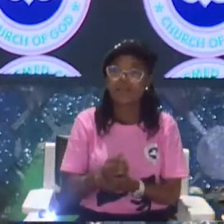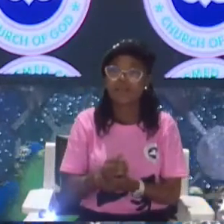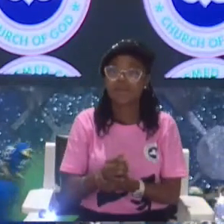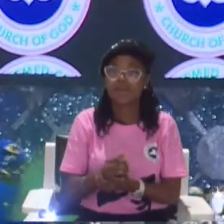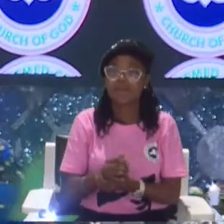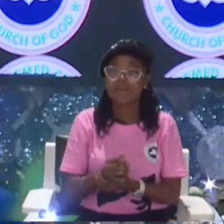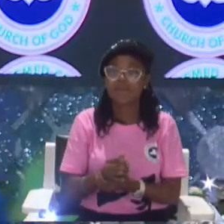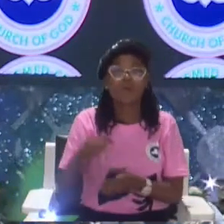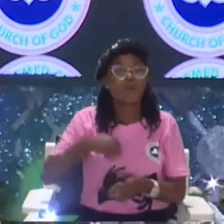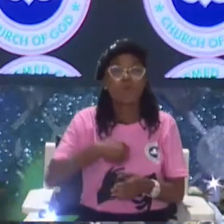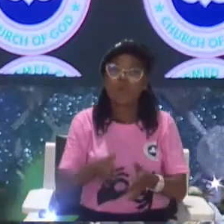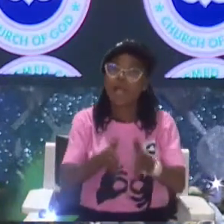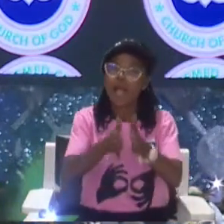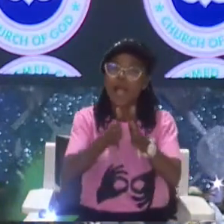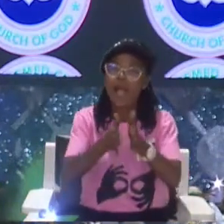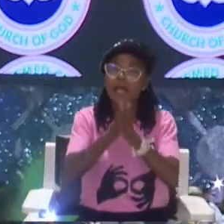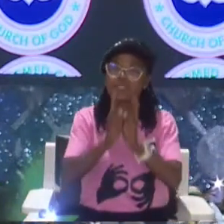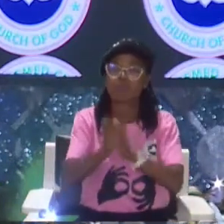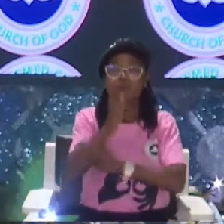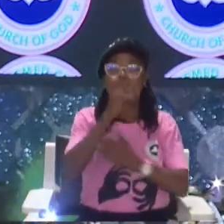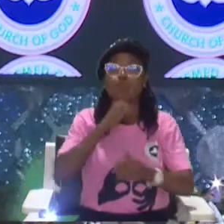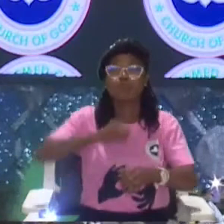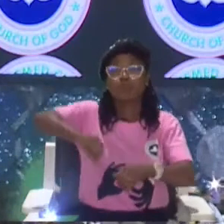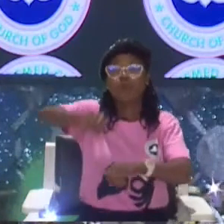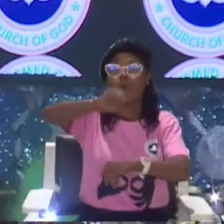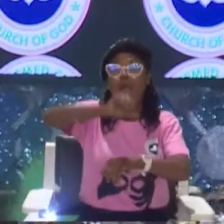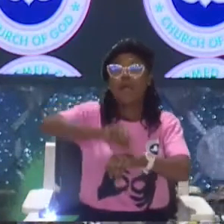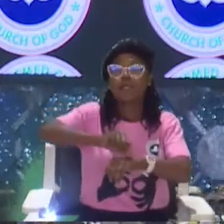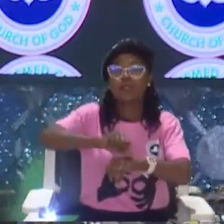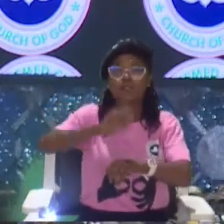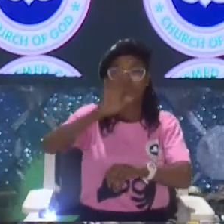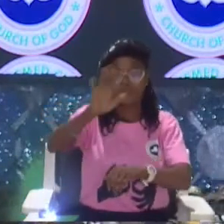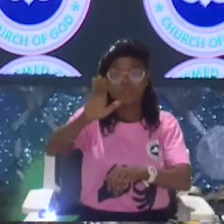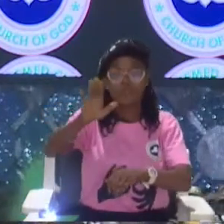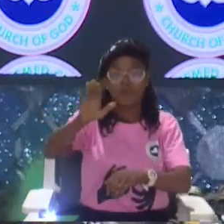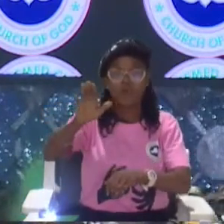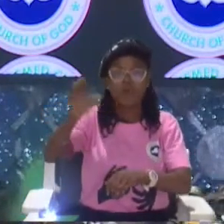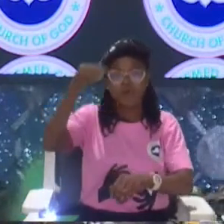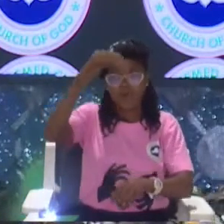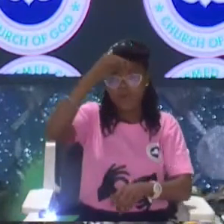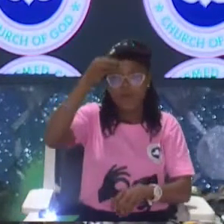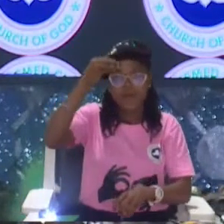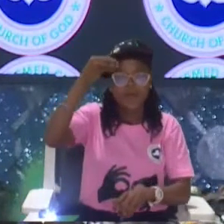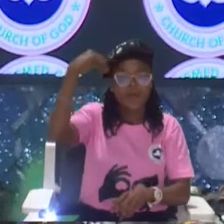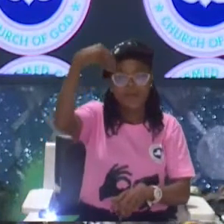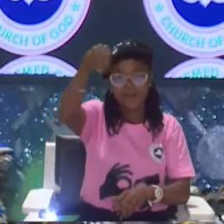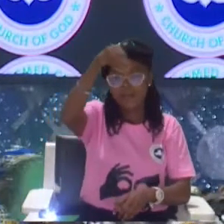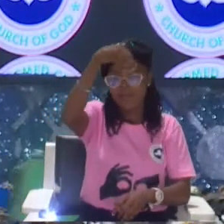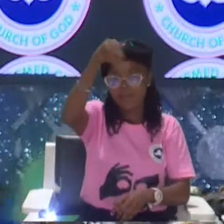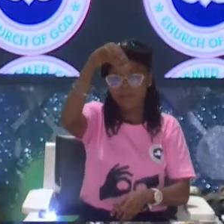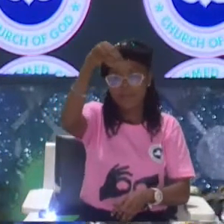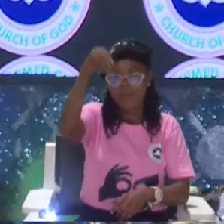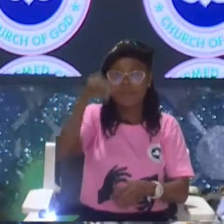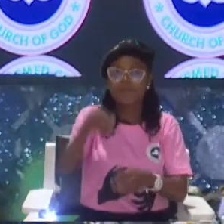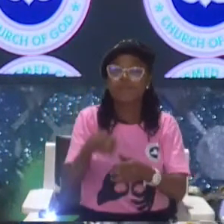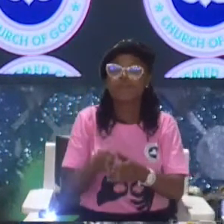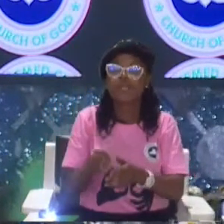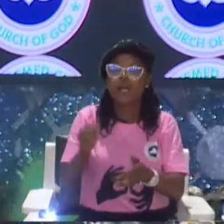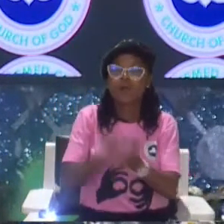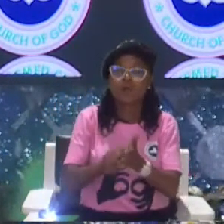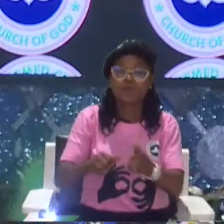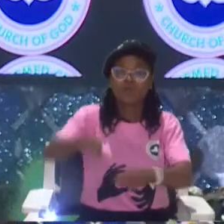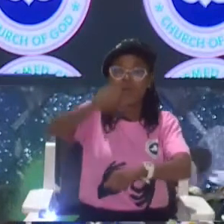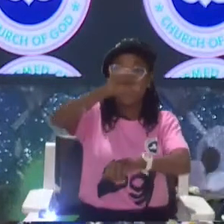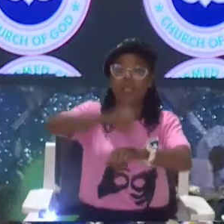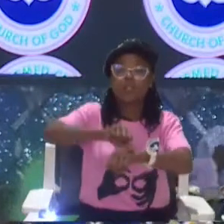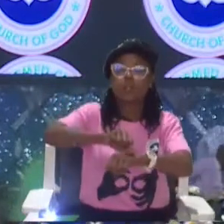we ask God to anoint your handkerchief. Nígbà tí a bá gbé ọwọ́ wa sókè pé kí Ọlọ́run fi àmì òróró kó fi